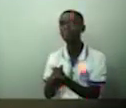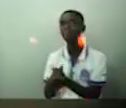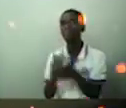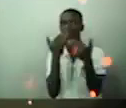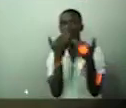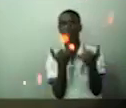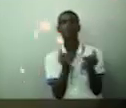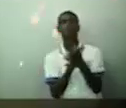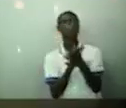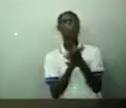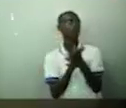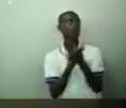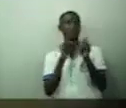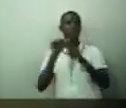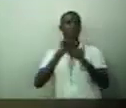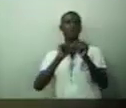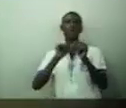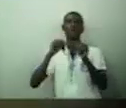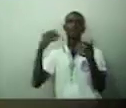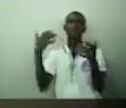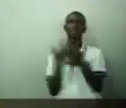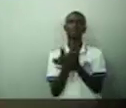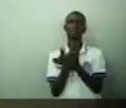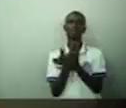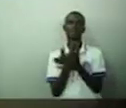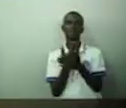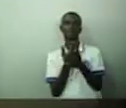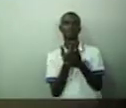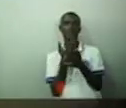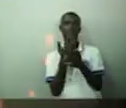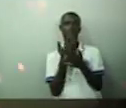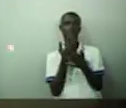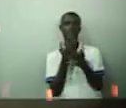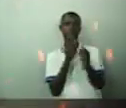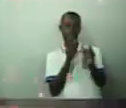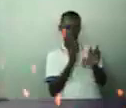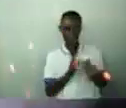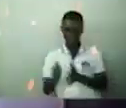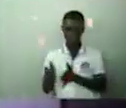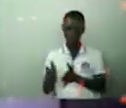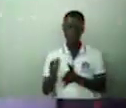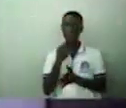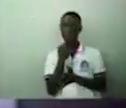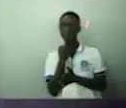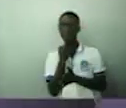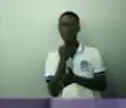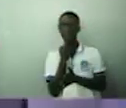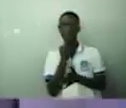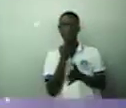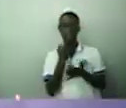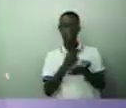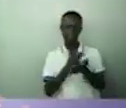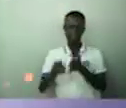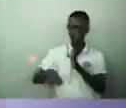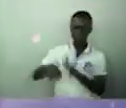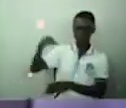Now, he talks about this new. It's not just a new arrangement. But he says that immediately the Holy Ghost took him to